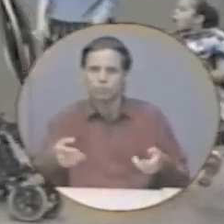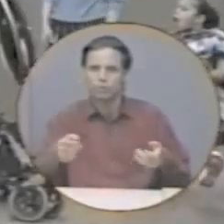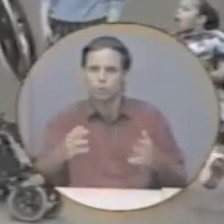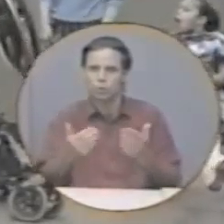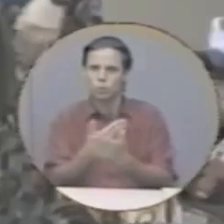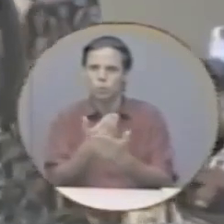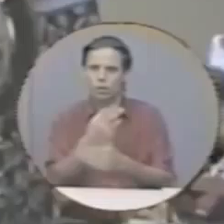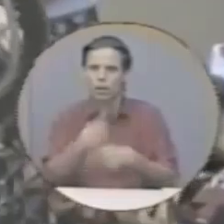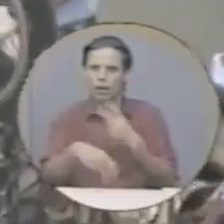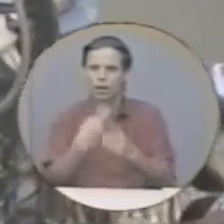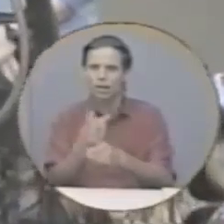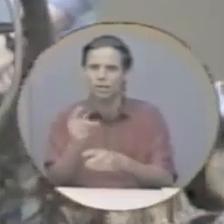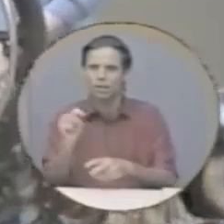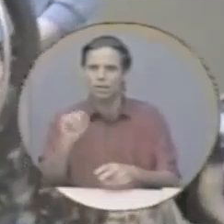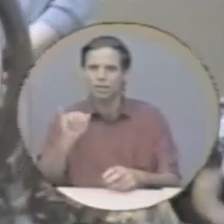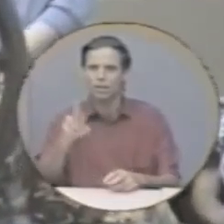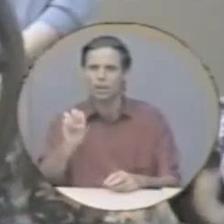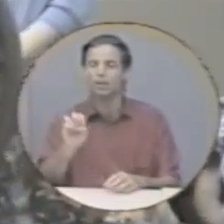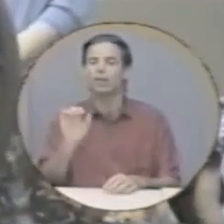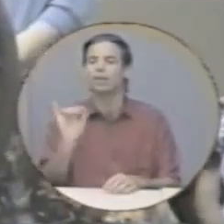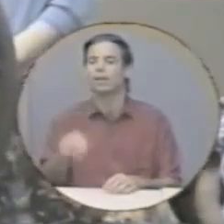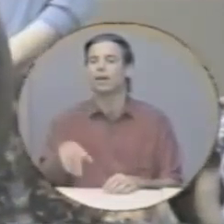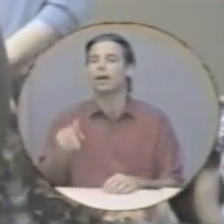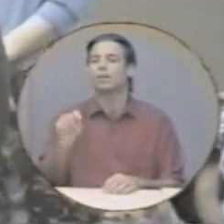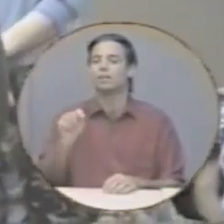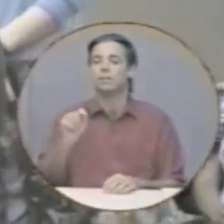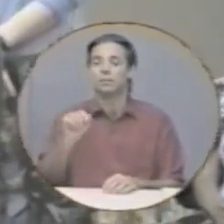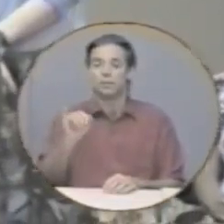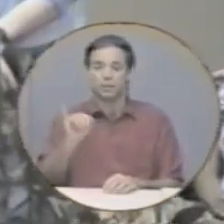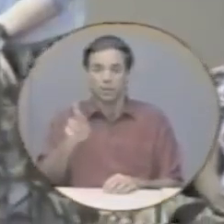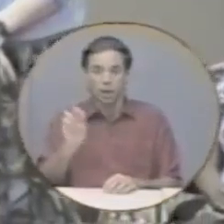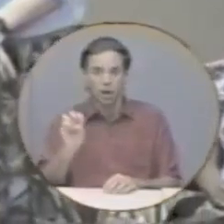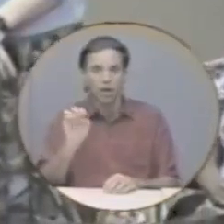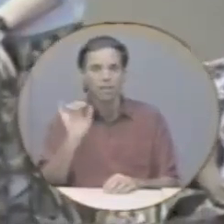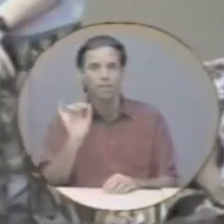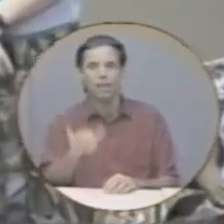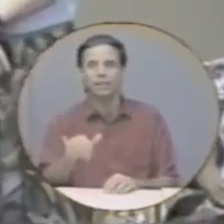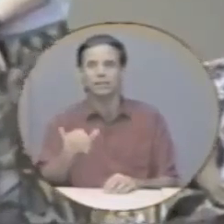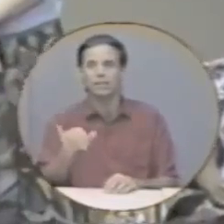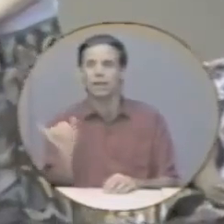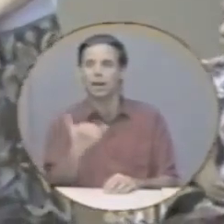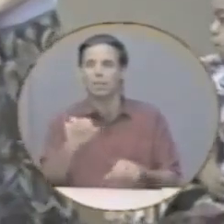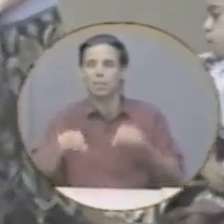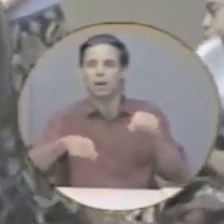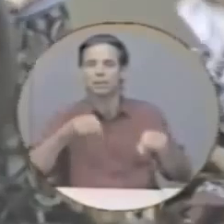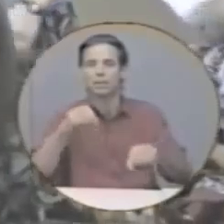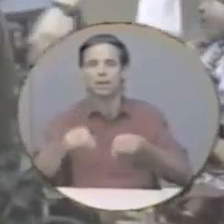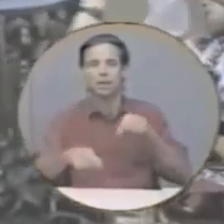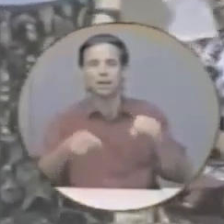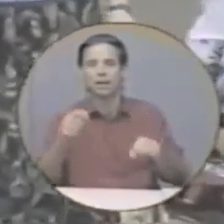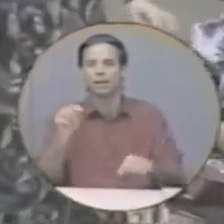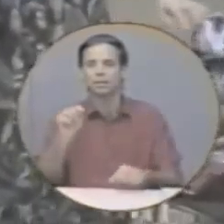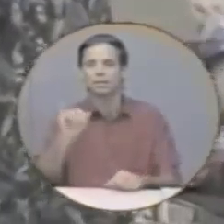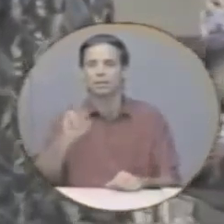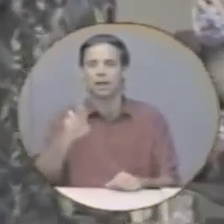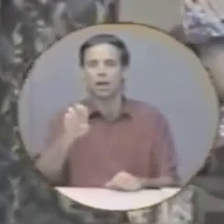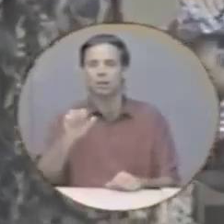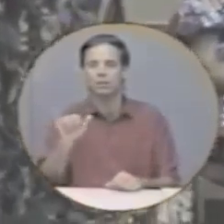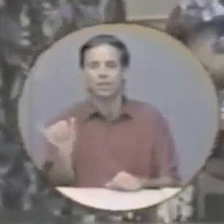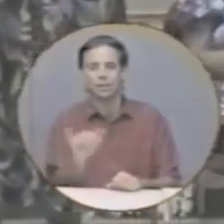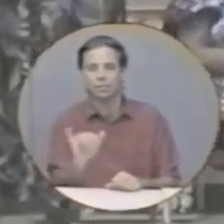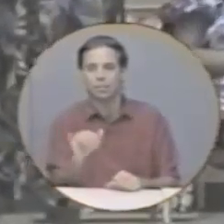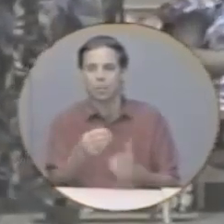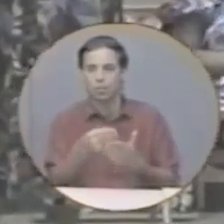kind of tire than I usually see. These tires are actually typical bicycle tires. And we got these